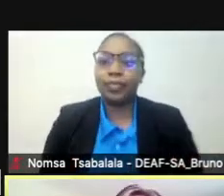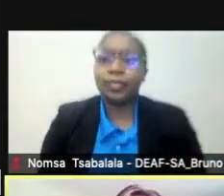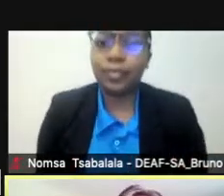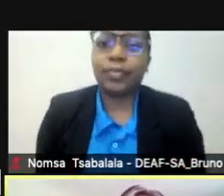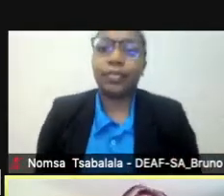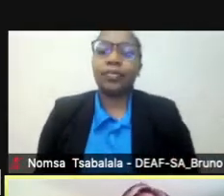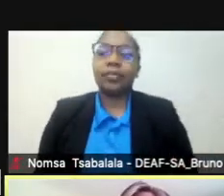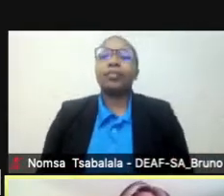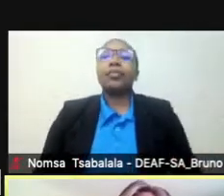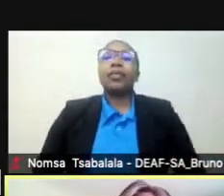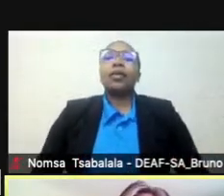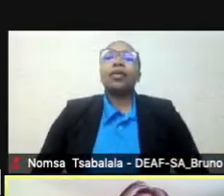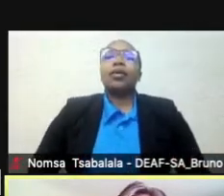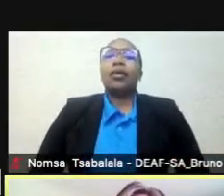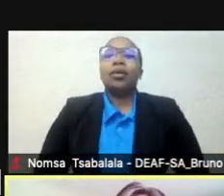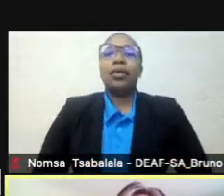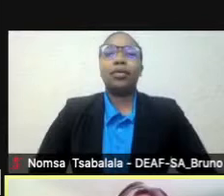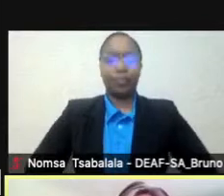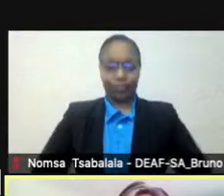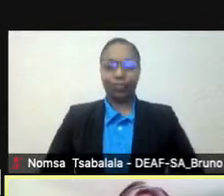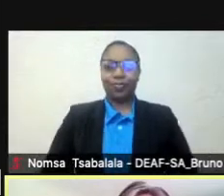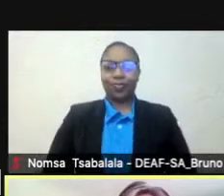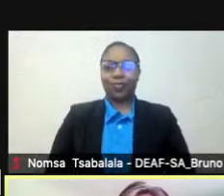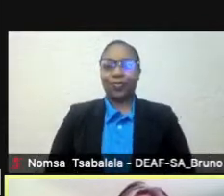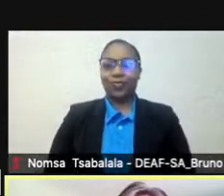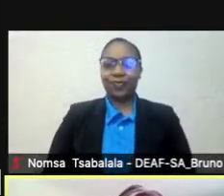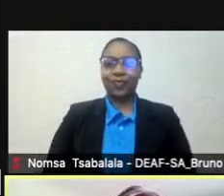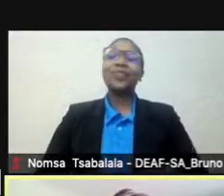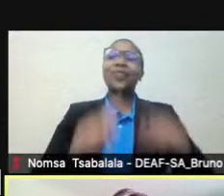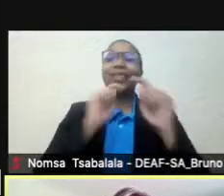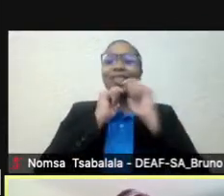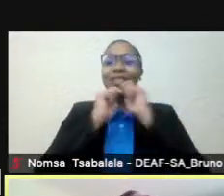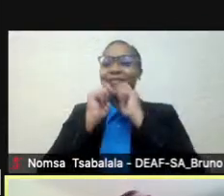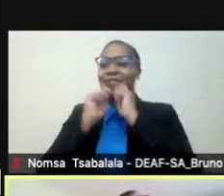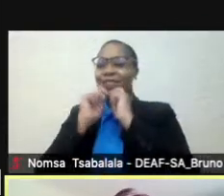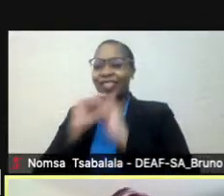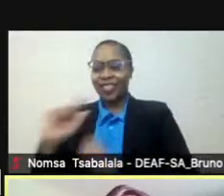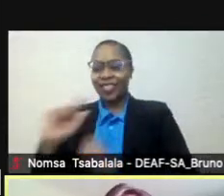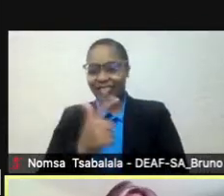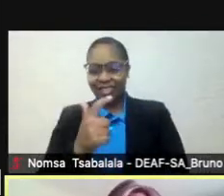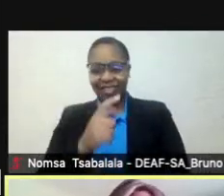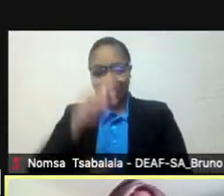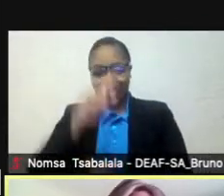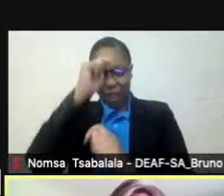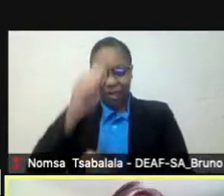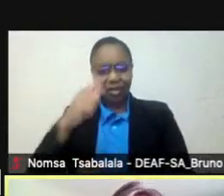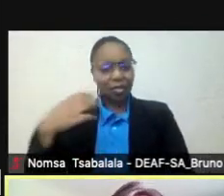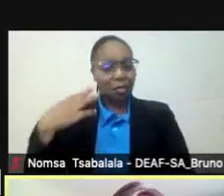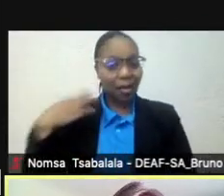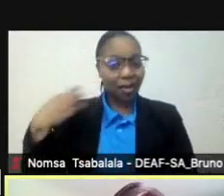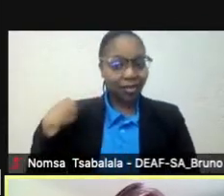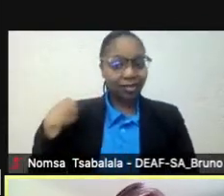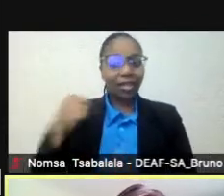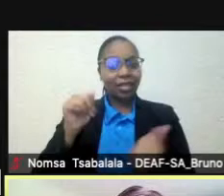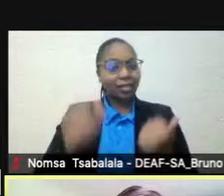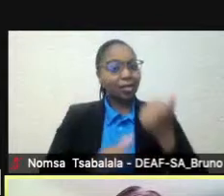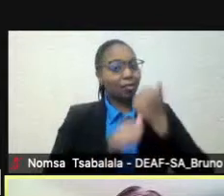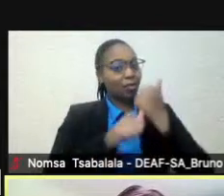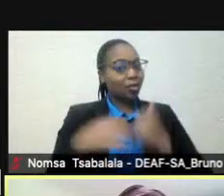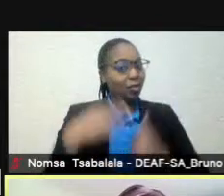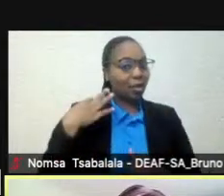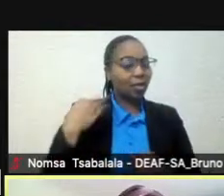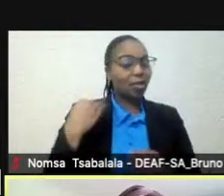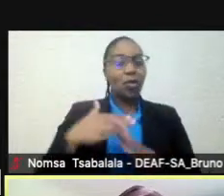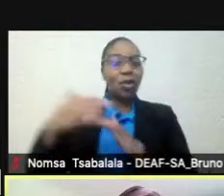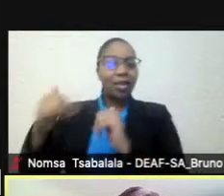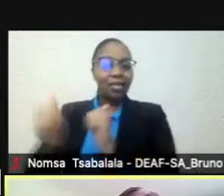Good morning to everyone, esteemed or distinguished Minister, Honourable Minister, Deputy Minister, colleagues, and those